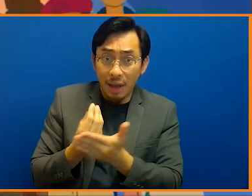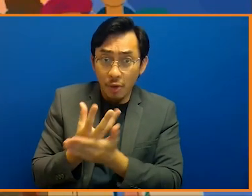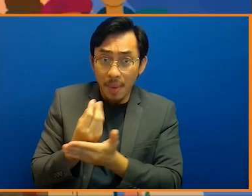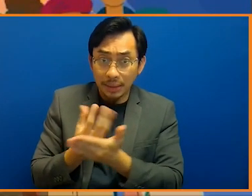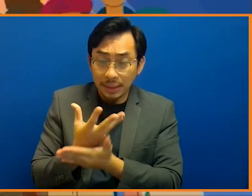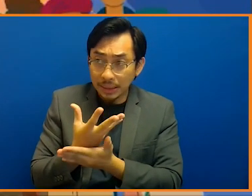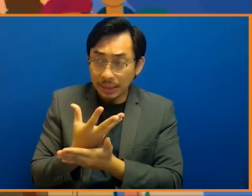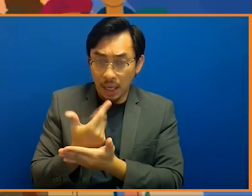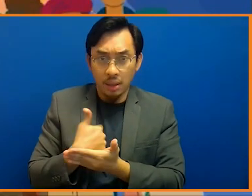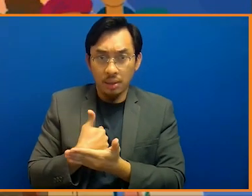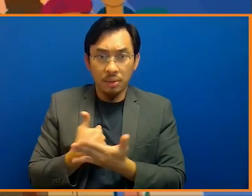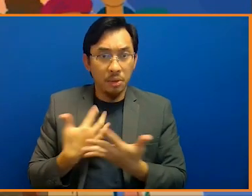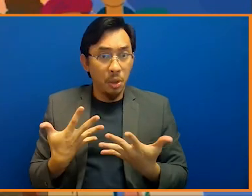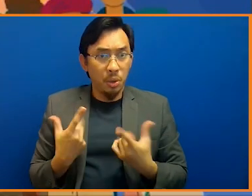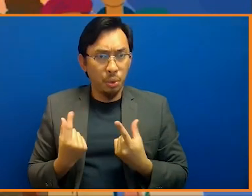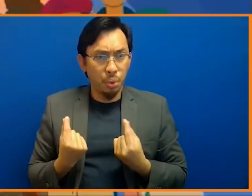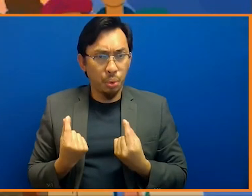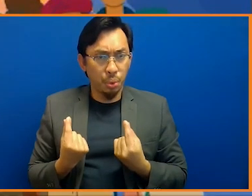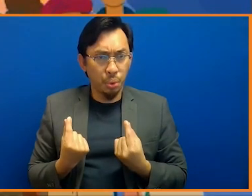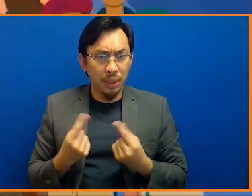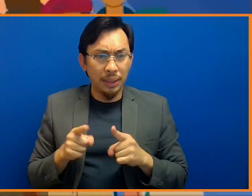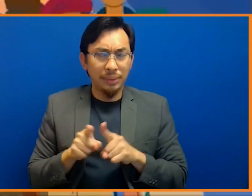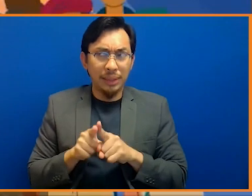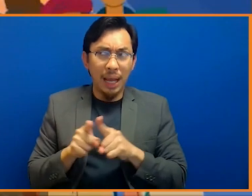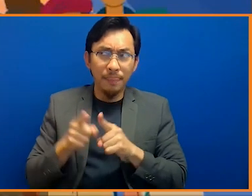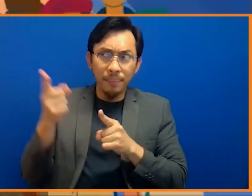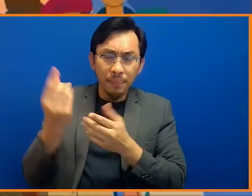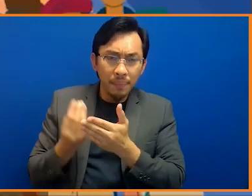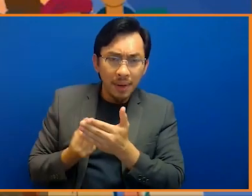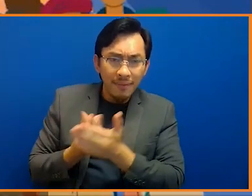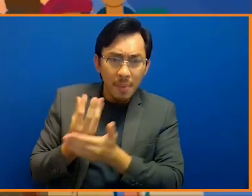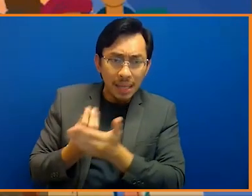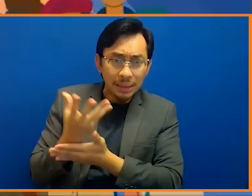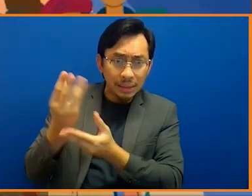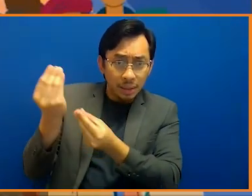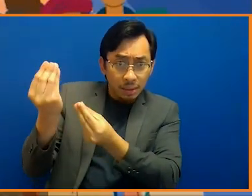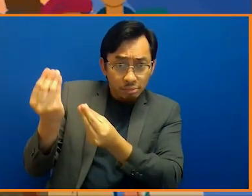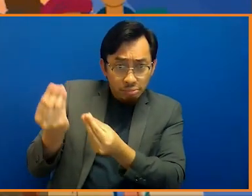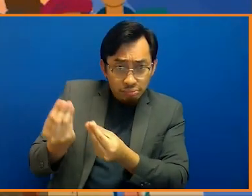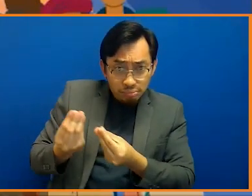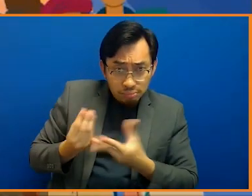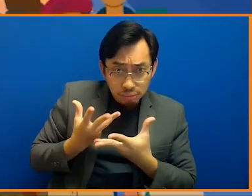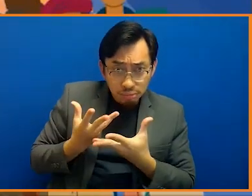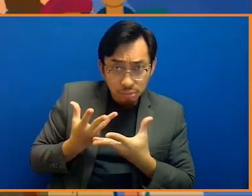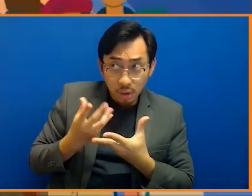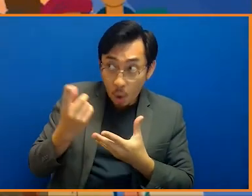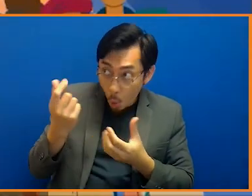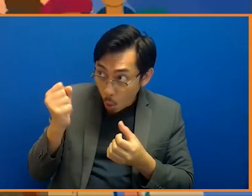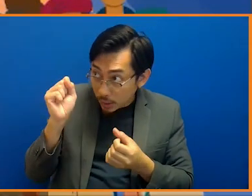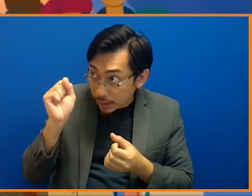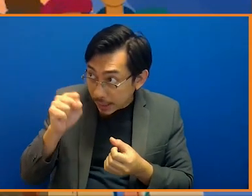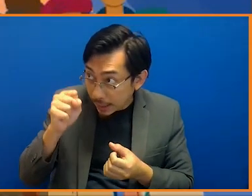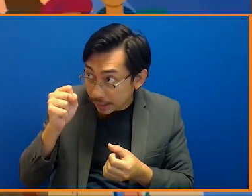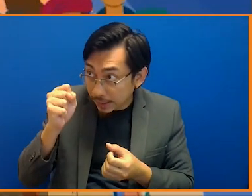make sure that your response to that kind of information is correct